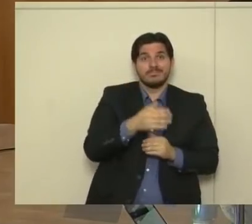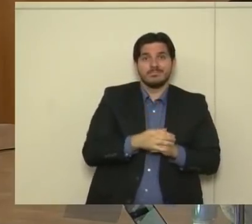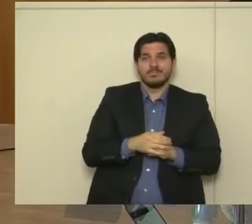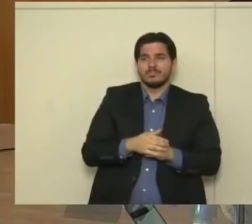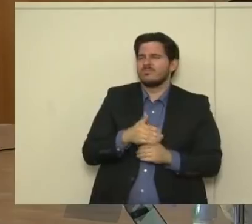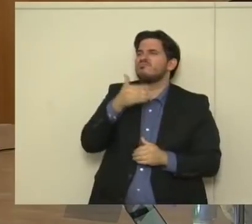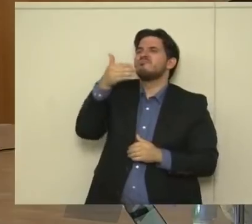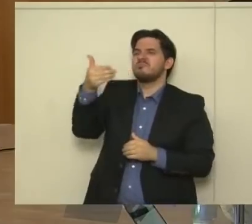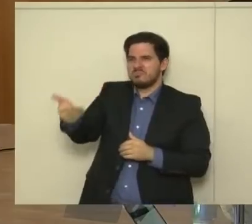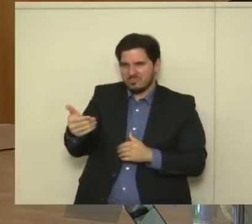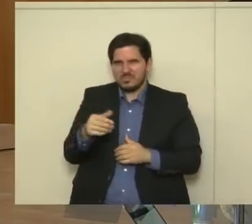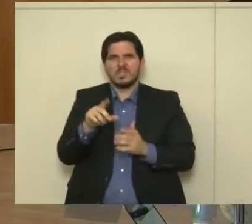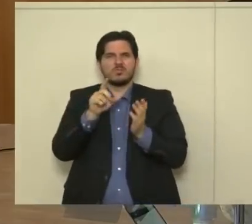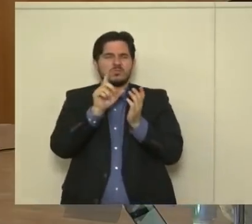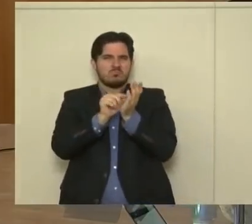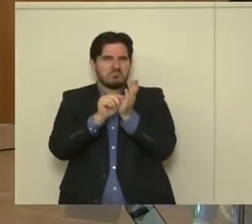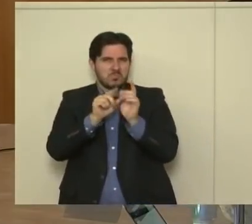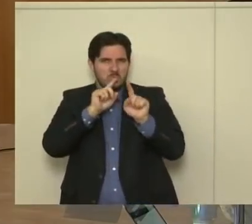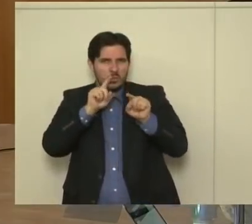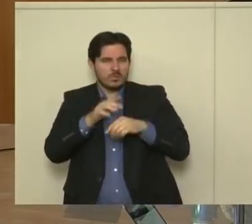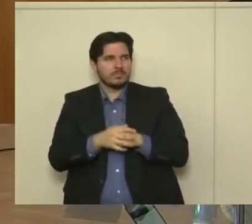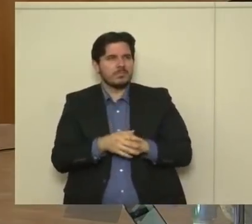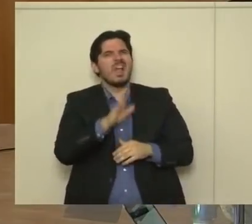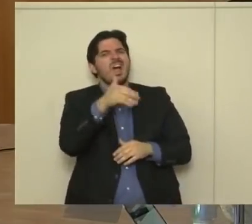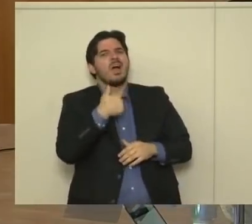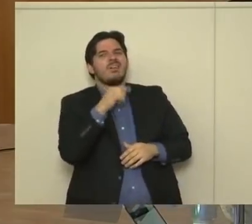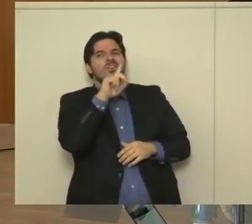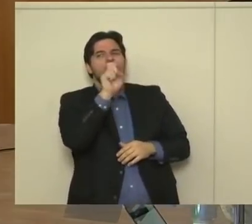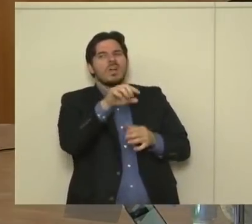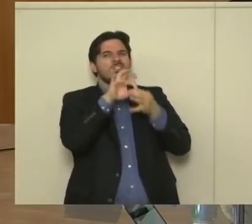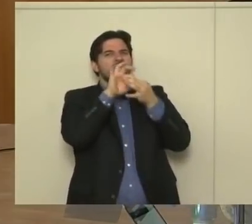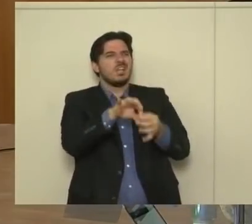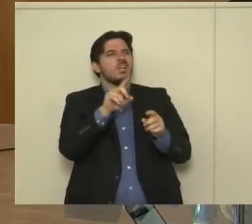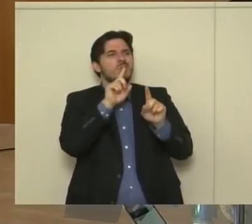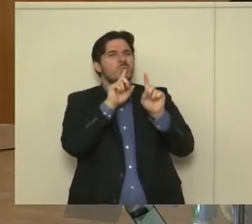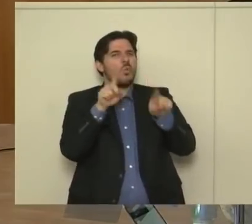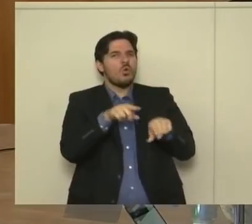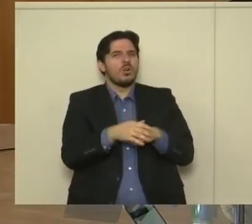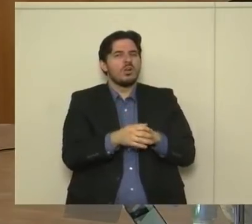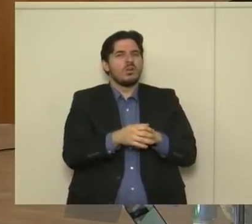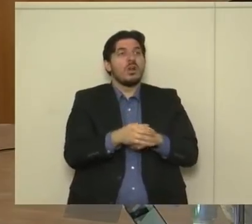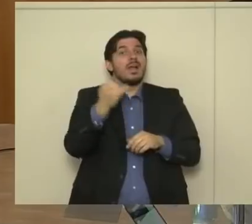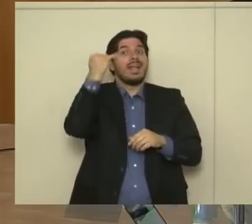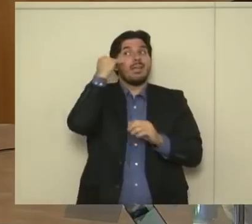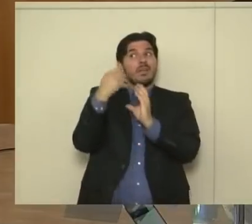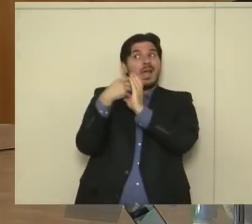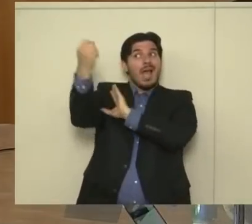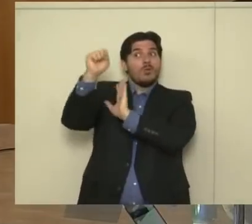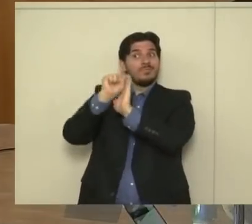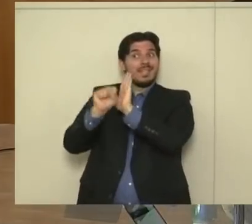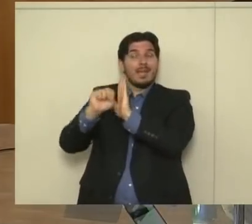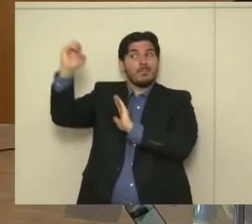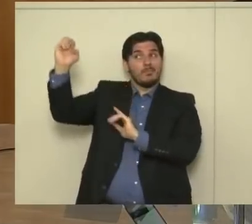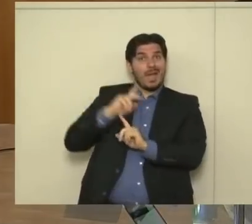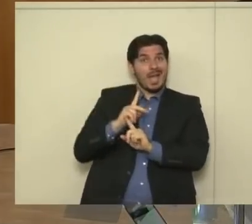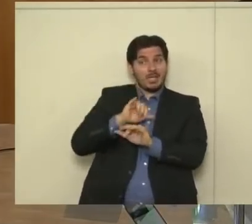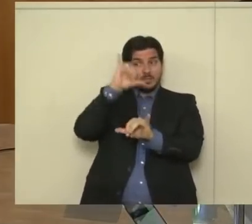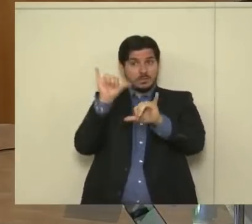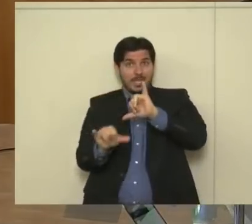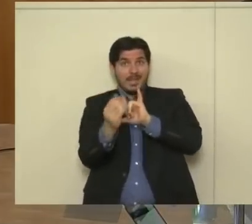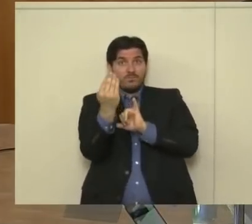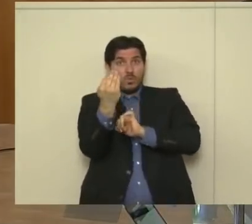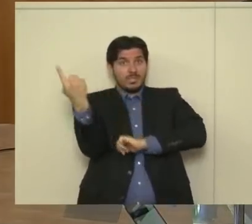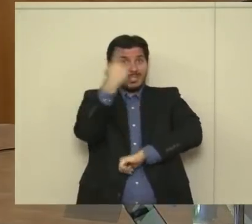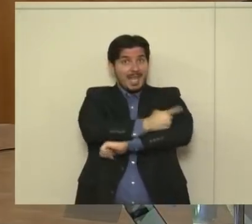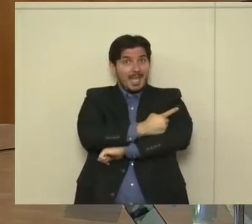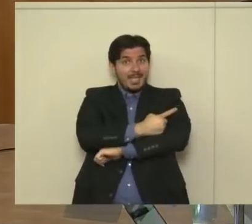Yeah, I just have a quick question about the new order. Is the 14-day quarantine for those who travel out of state and then return back, or just those who came